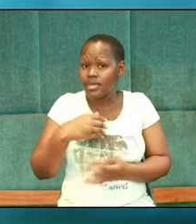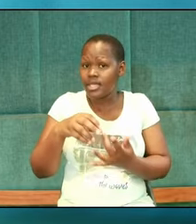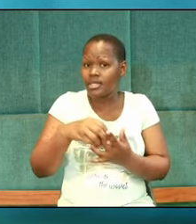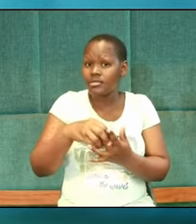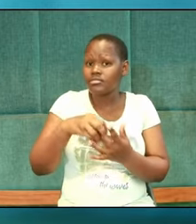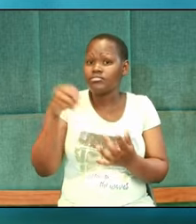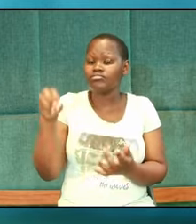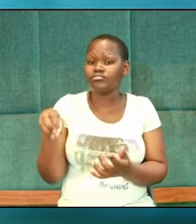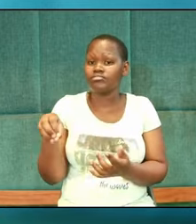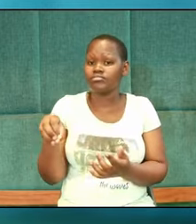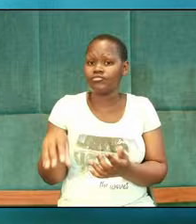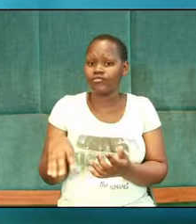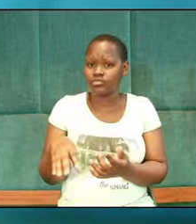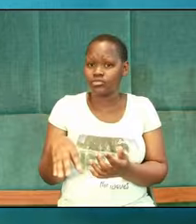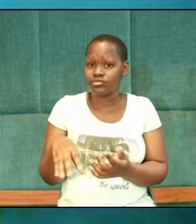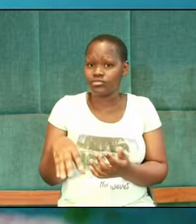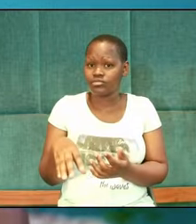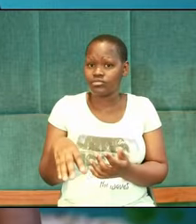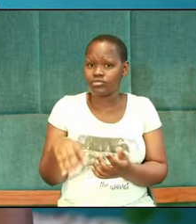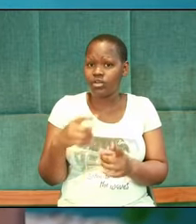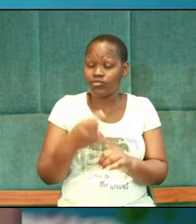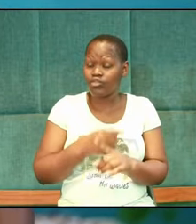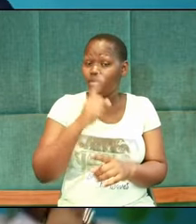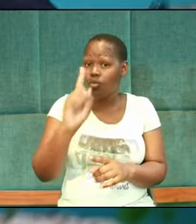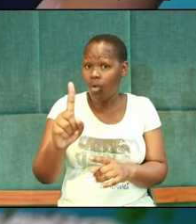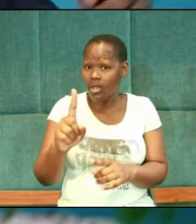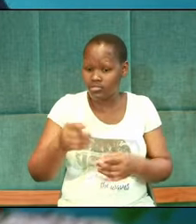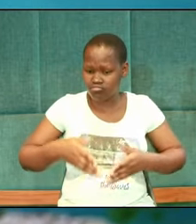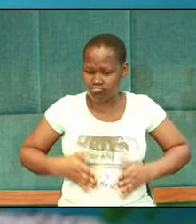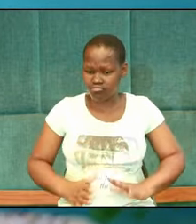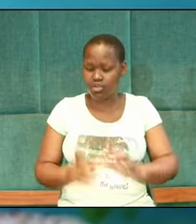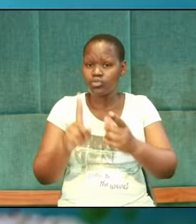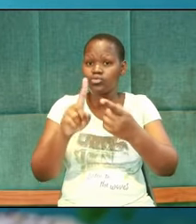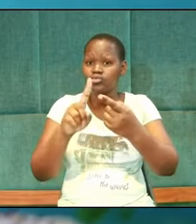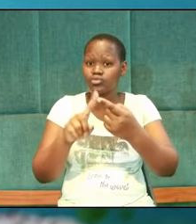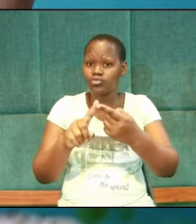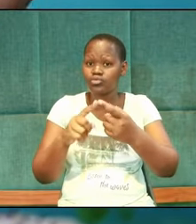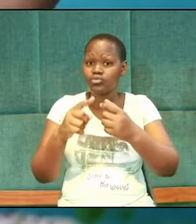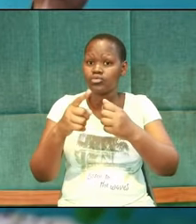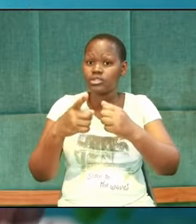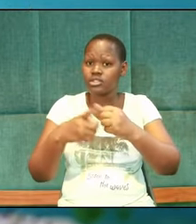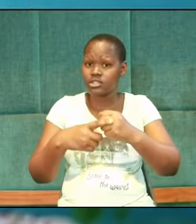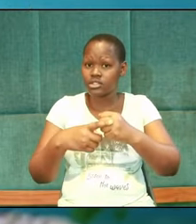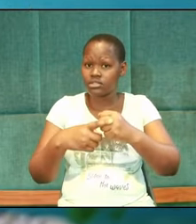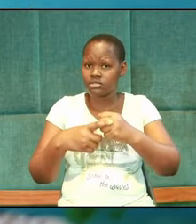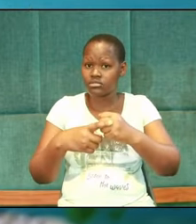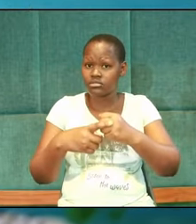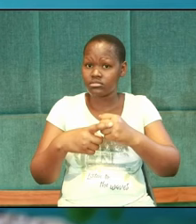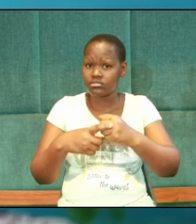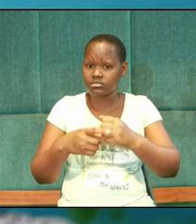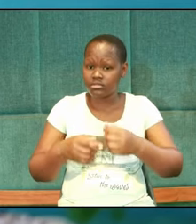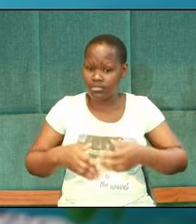giving birth from 1 till 6. He went for a side chick, gave birth to 3